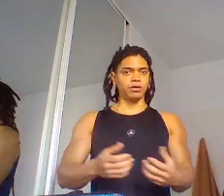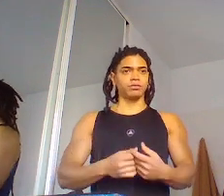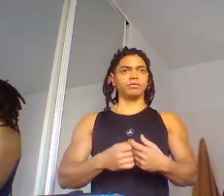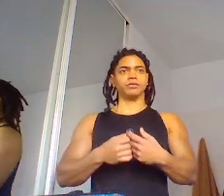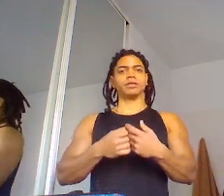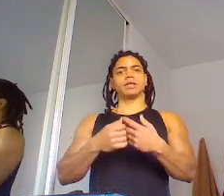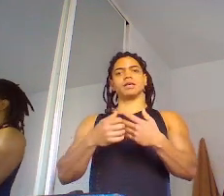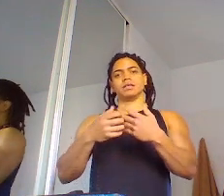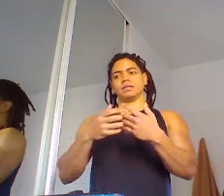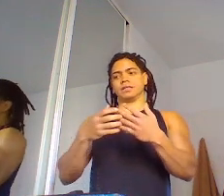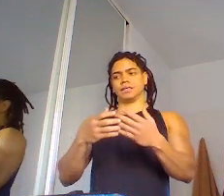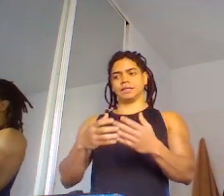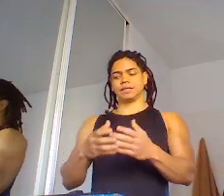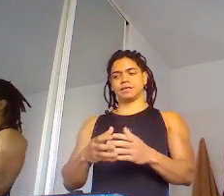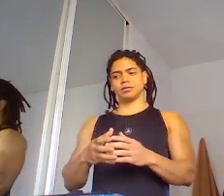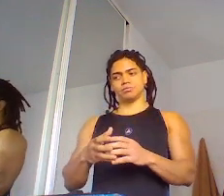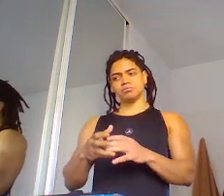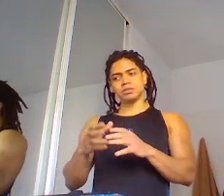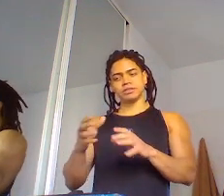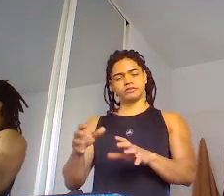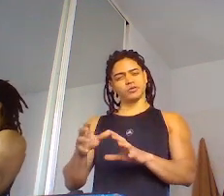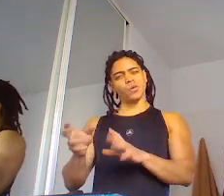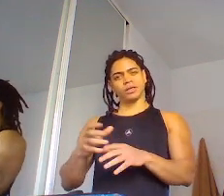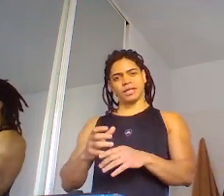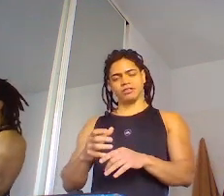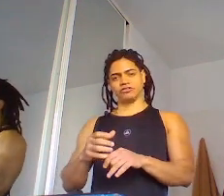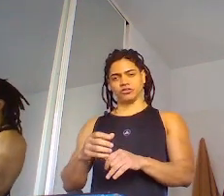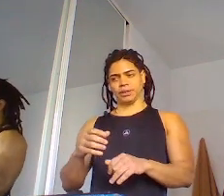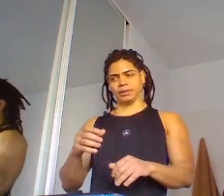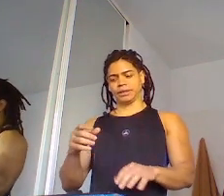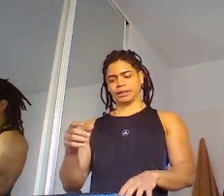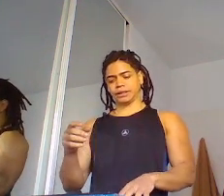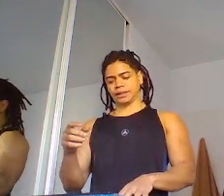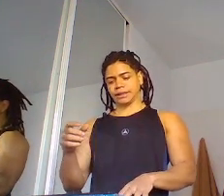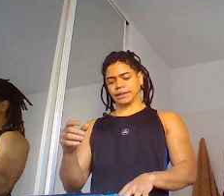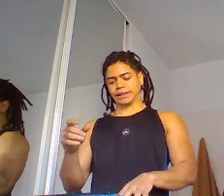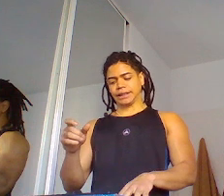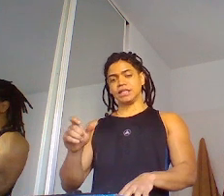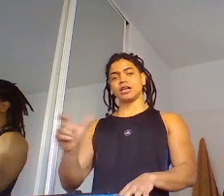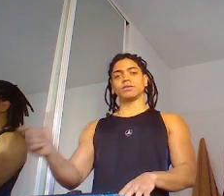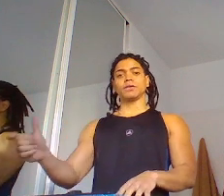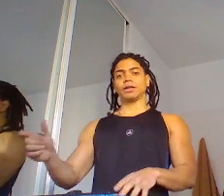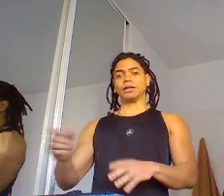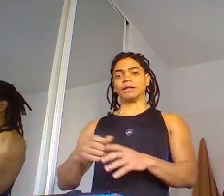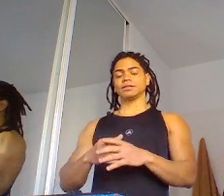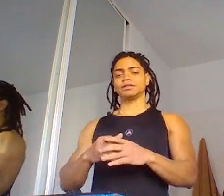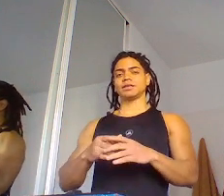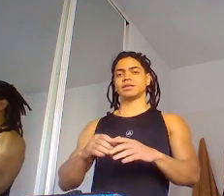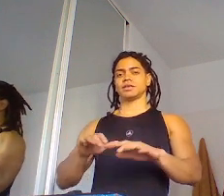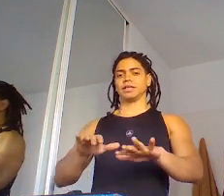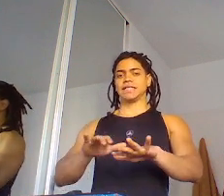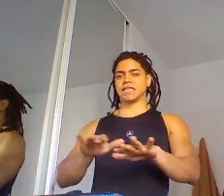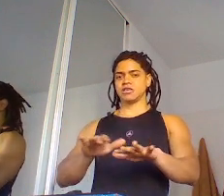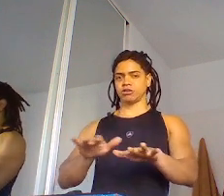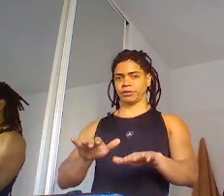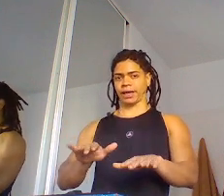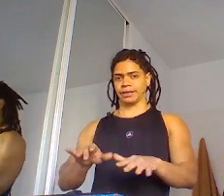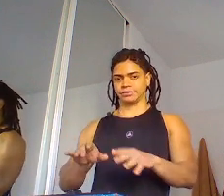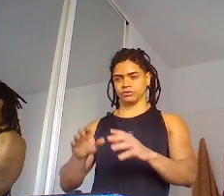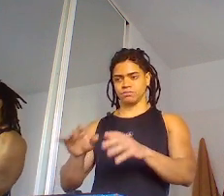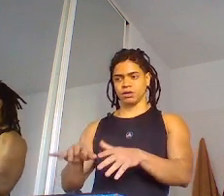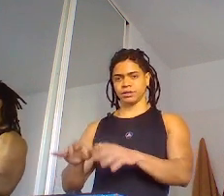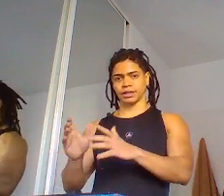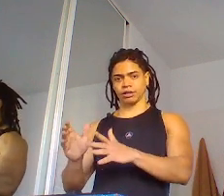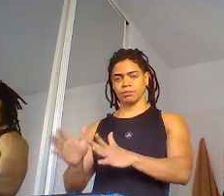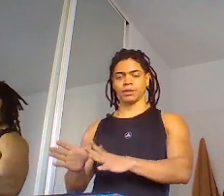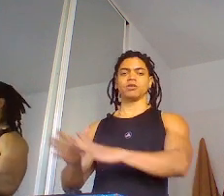market funds is one instrument. And the other is the income tax,